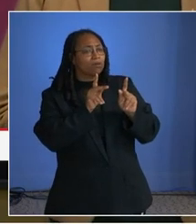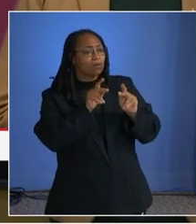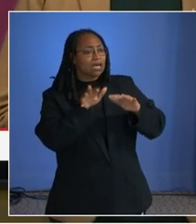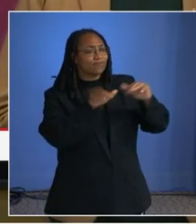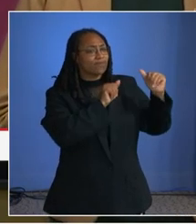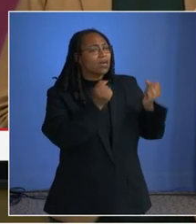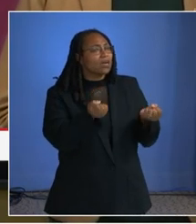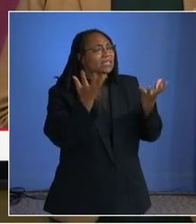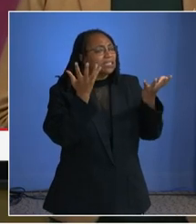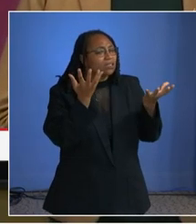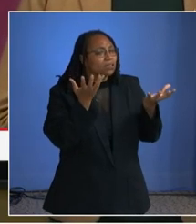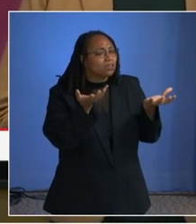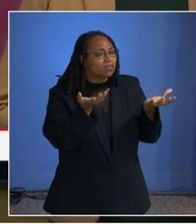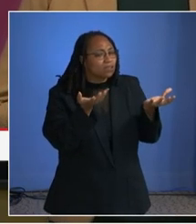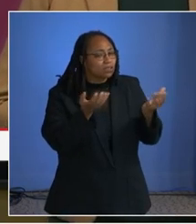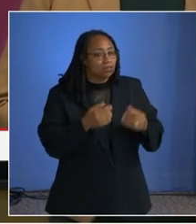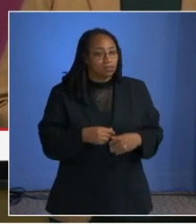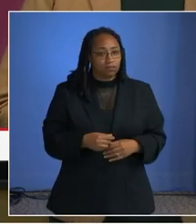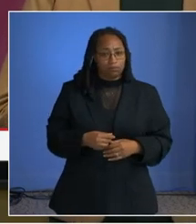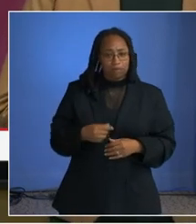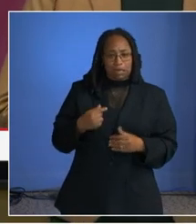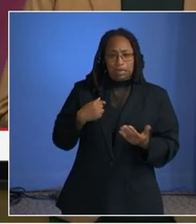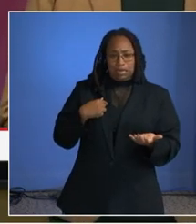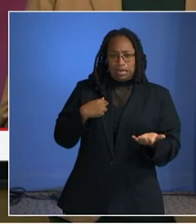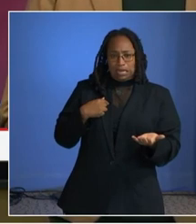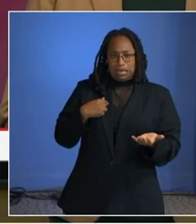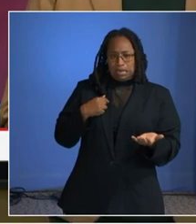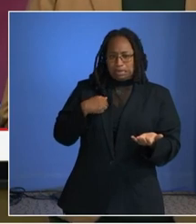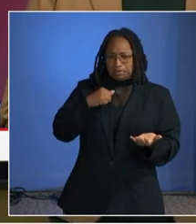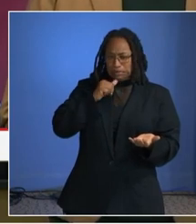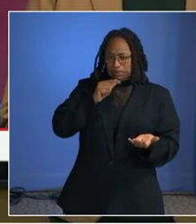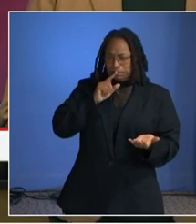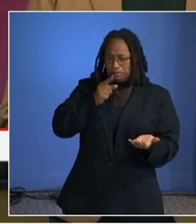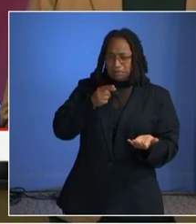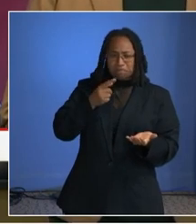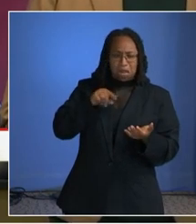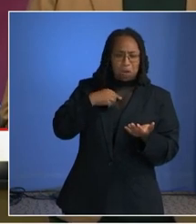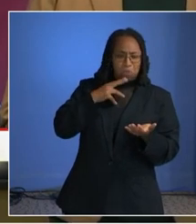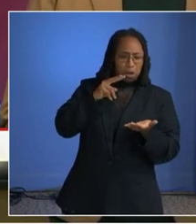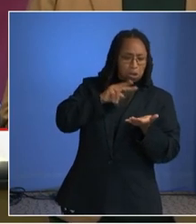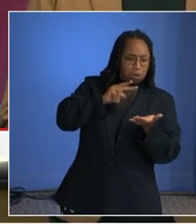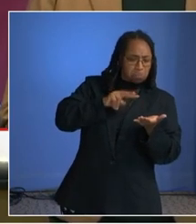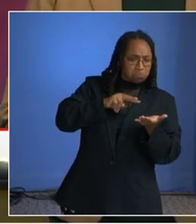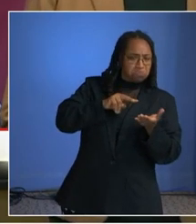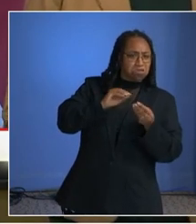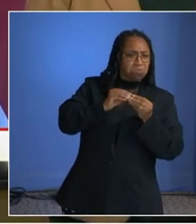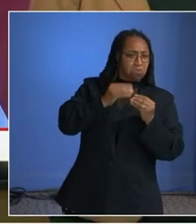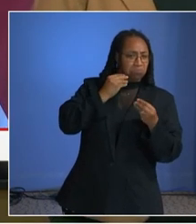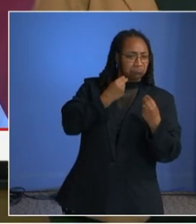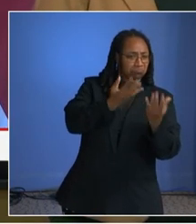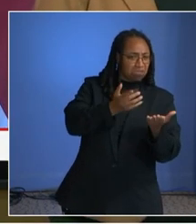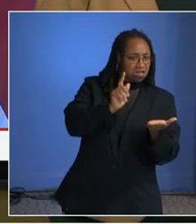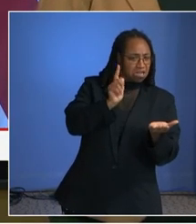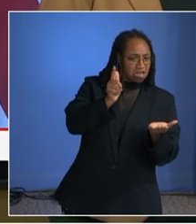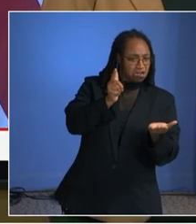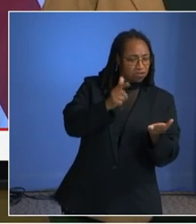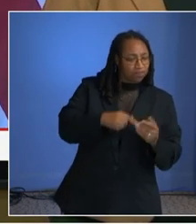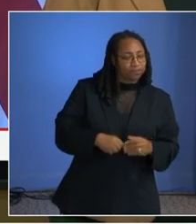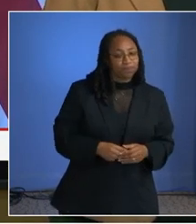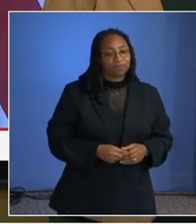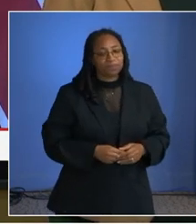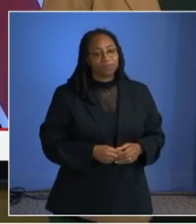two agencies, the one agency that has the highest percentage of vacancies and the one agency that has the lowest percentage of